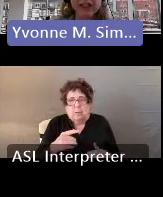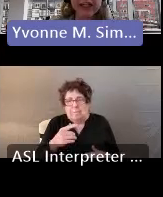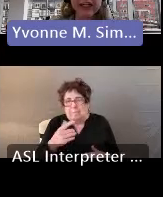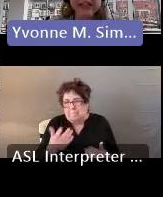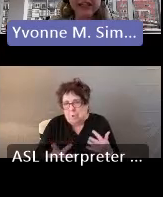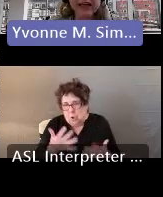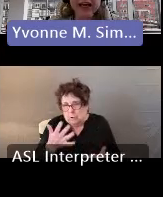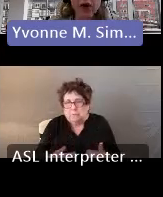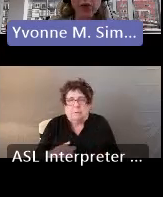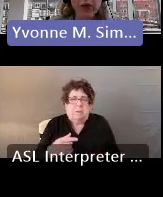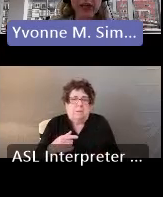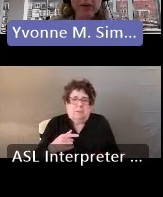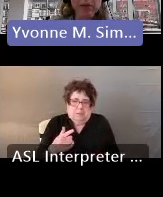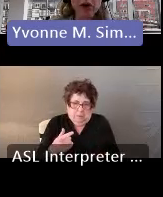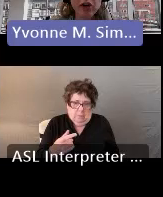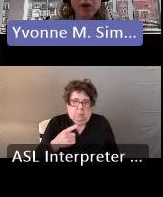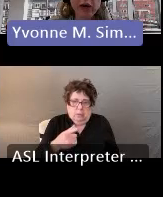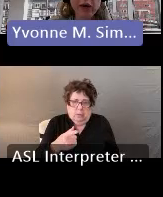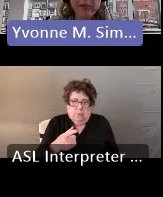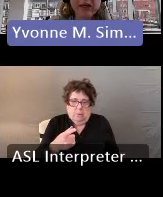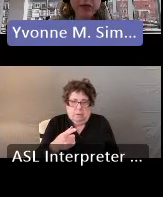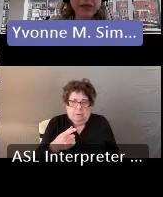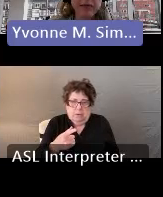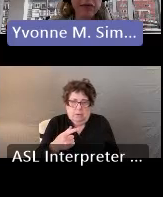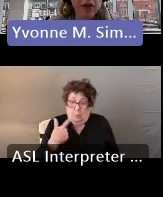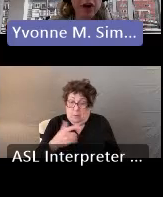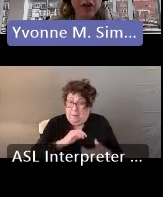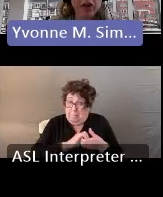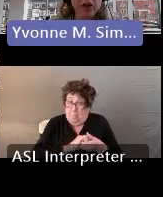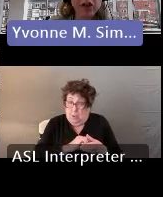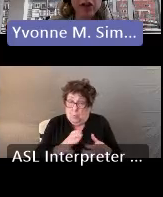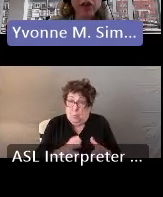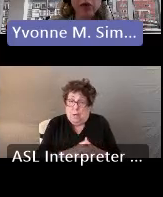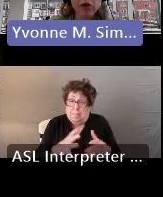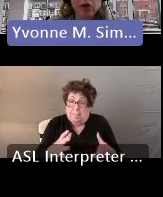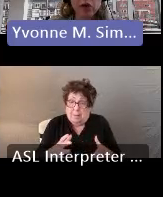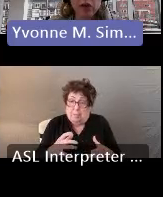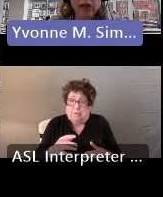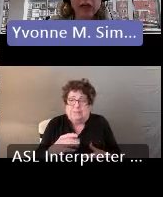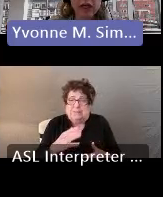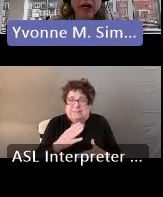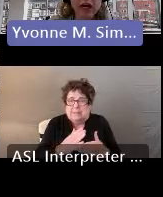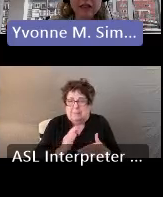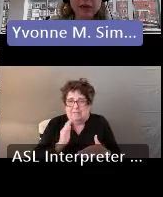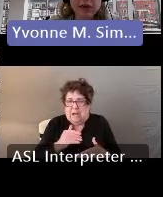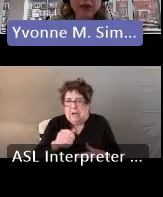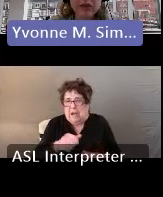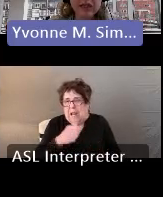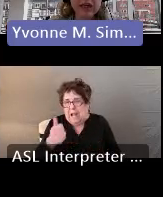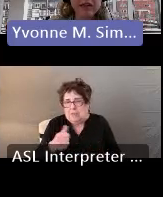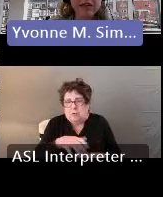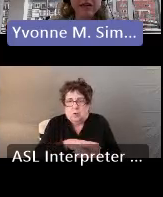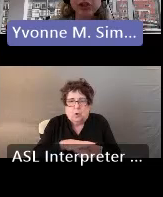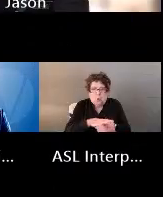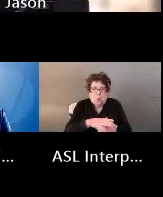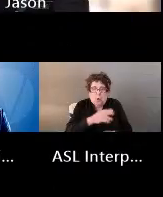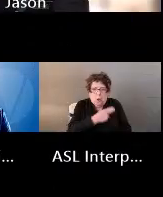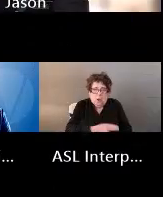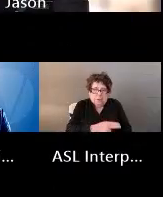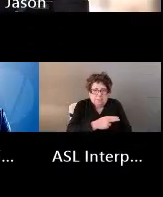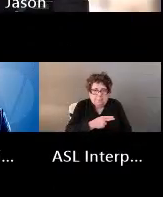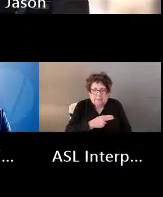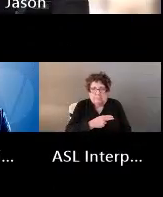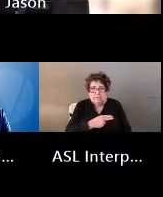our facilities. We partner quite a bit with some of our other local hospitals in some